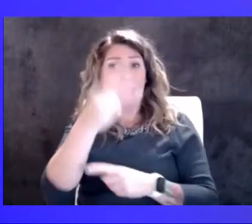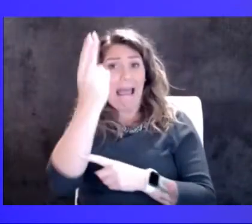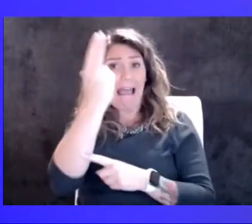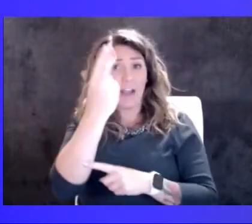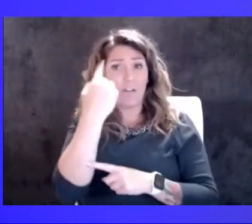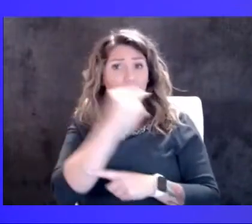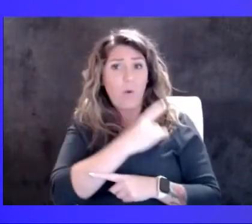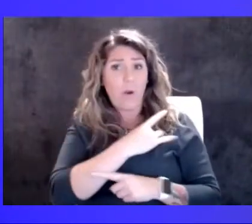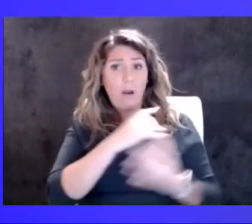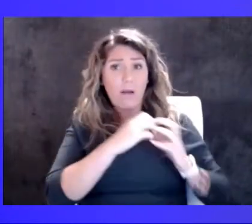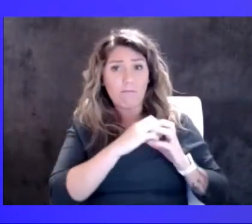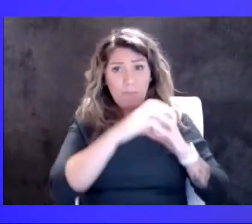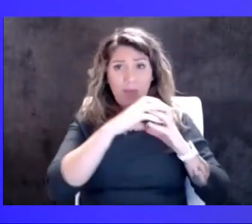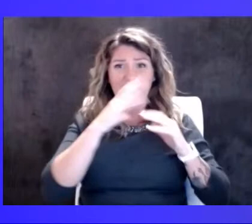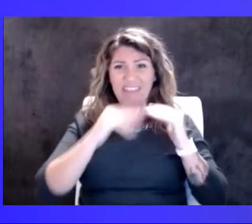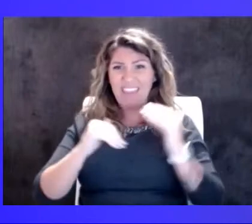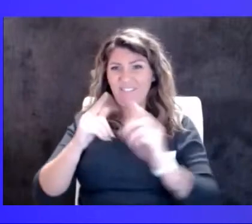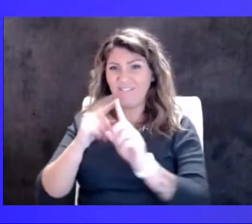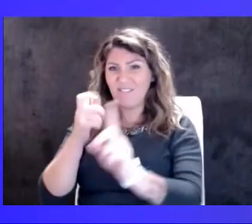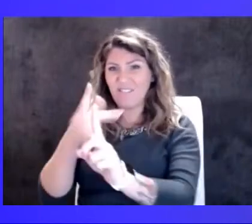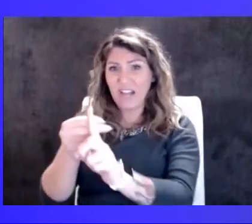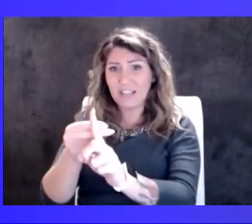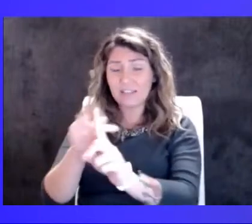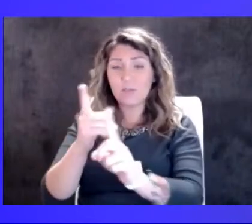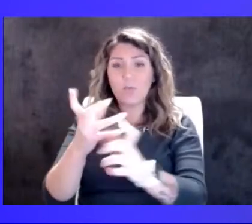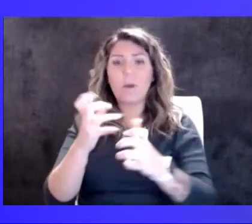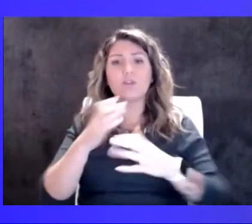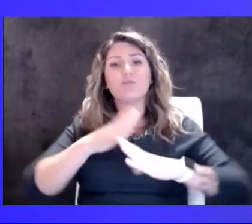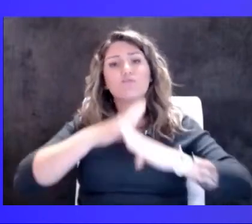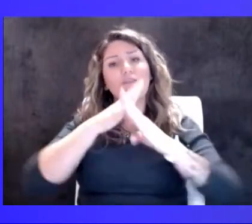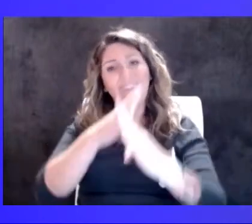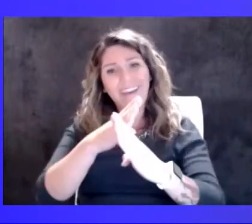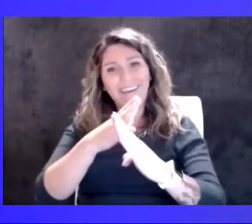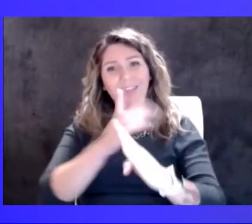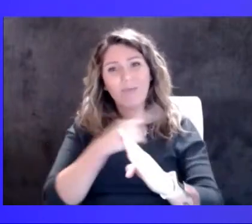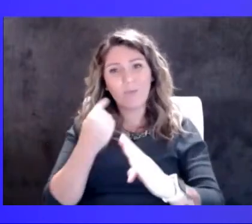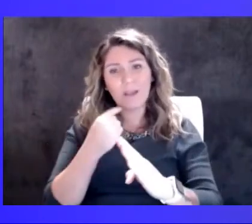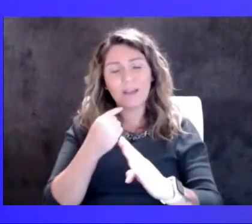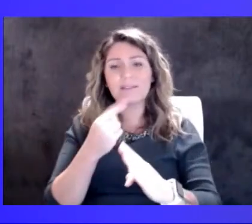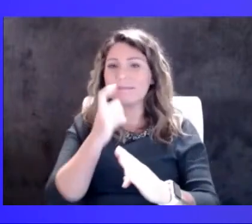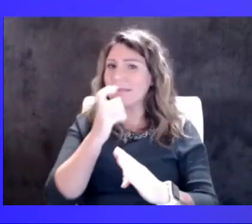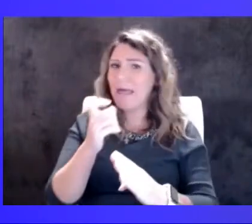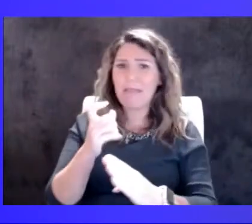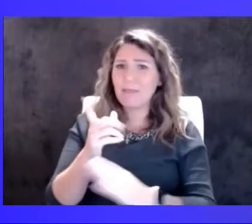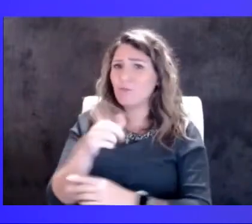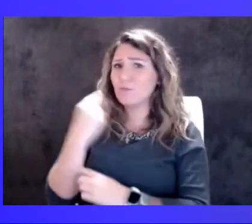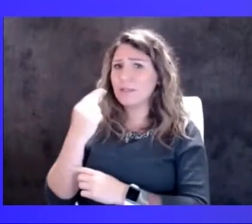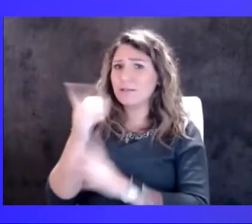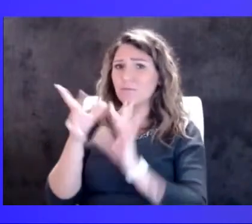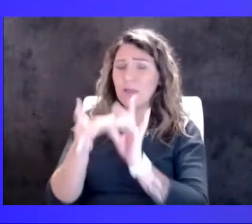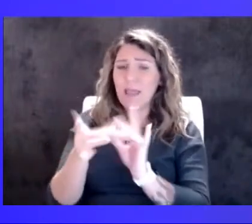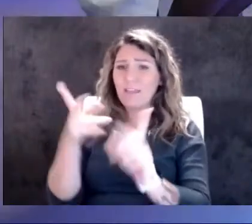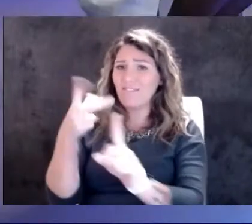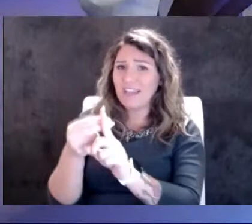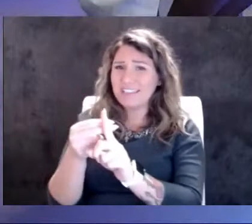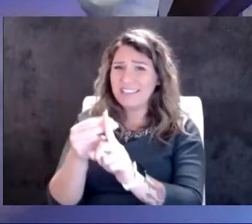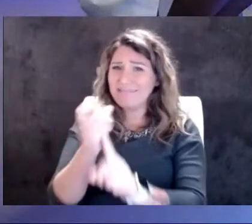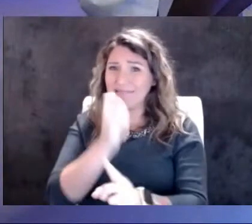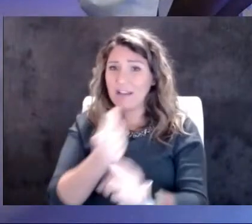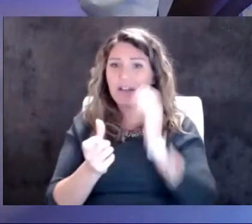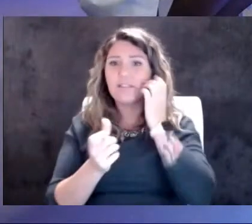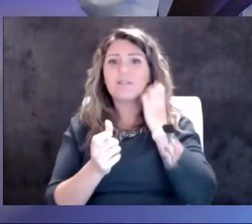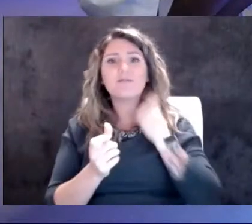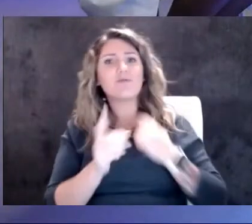want to do is actually prevent that risk. It's not so much the risk that's associated with the vaccine. These are really important. The other